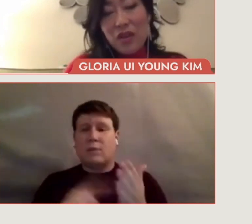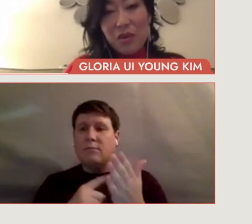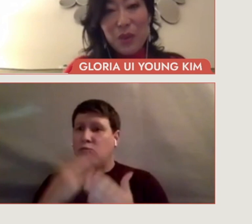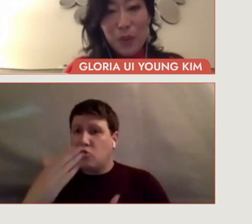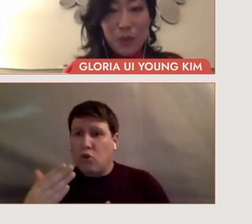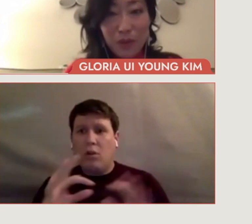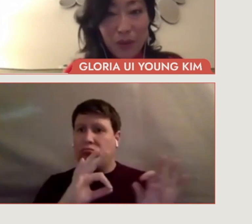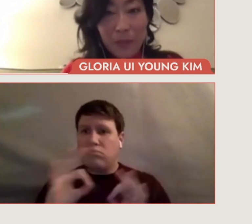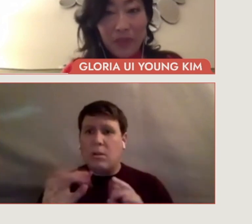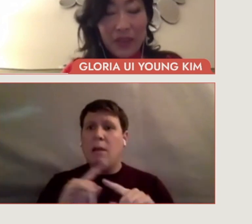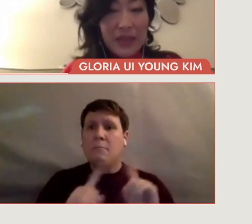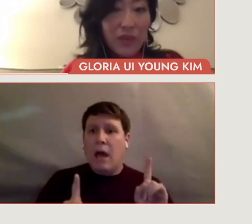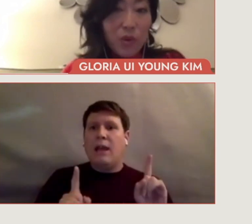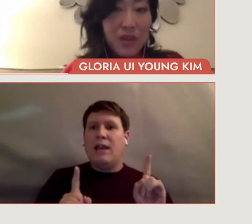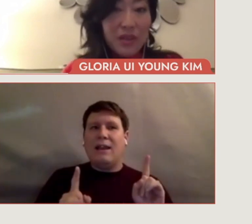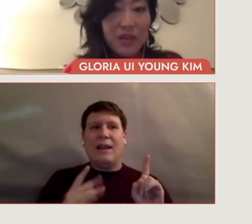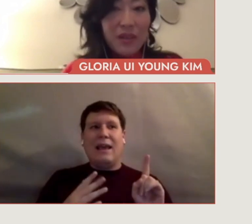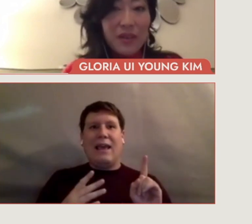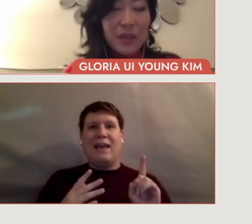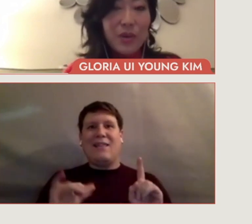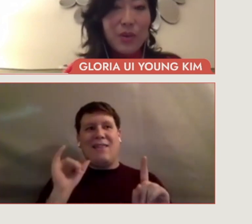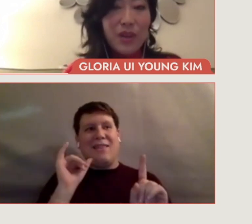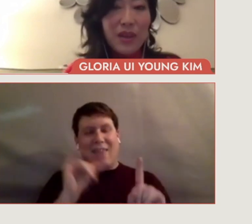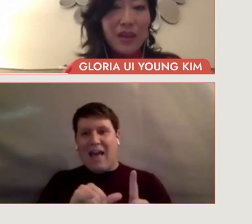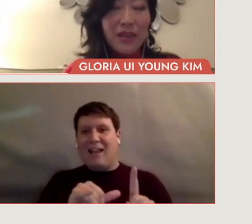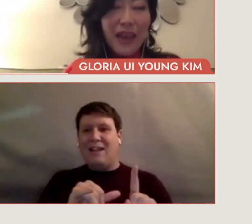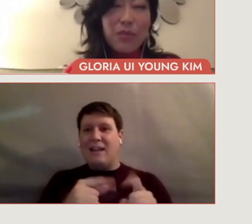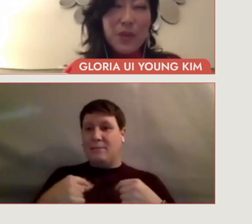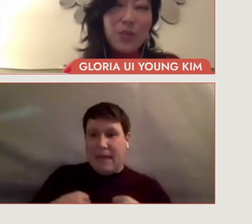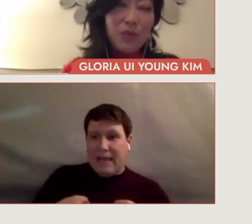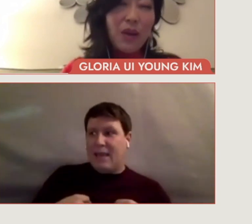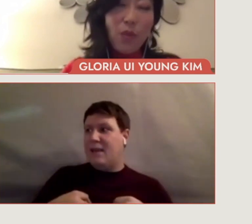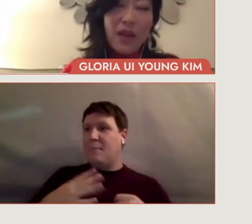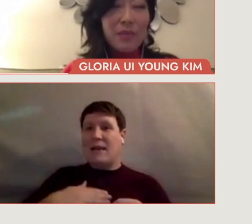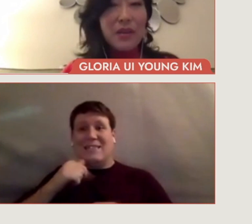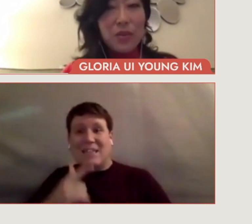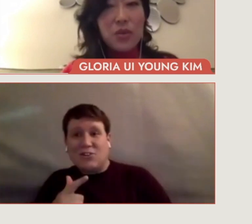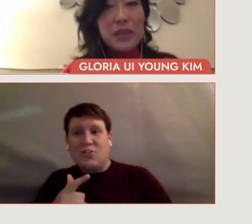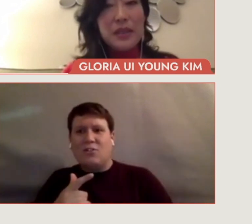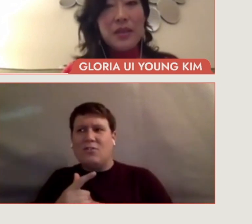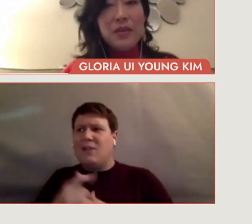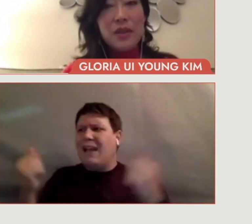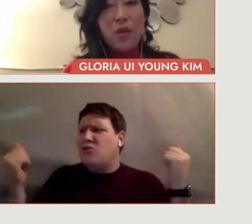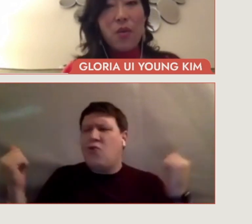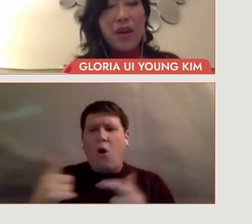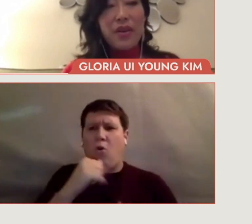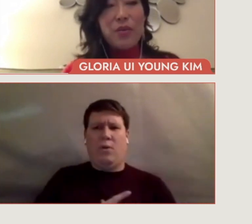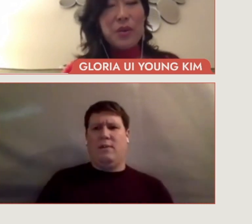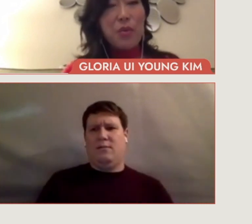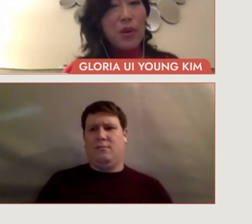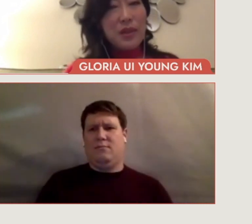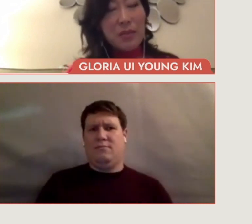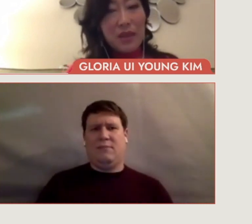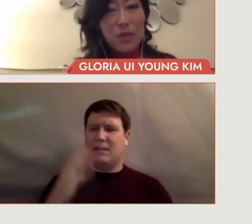as far as I'm concerned, that's every woman. So that was why I made those choices and why I thought it